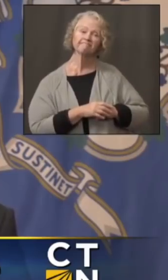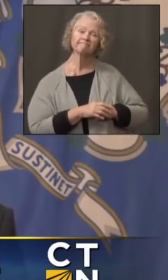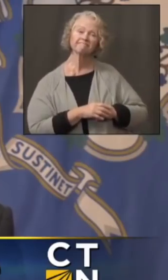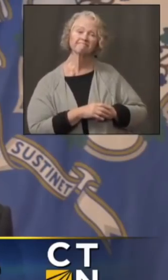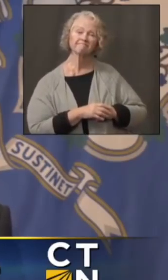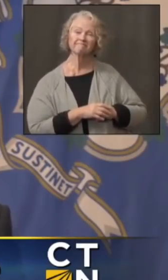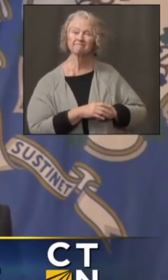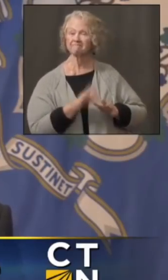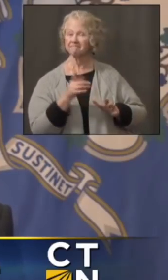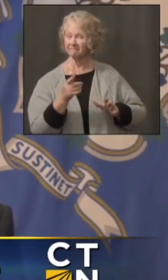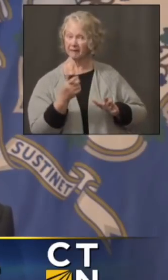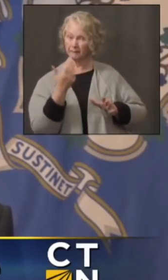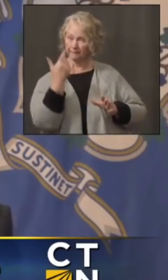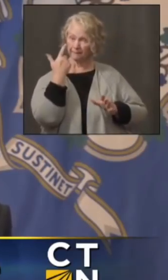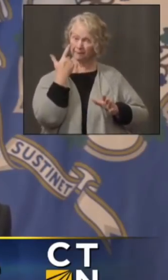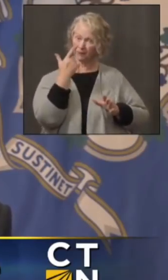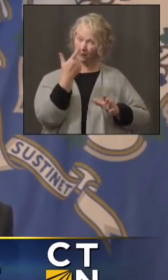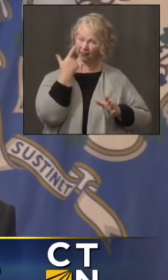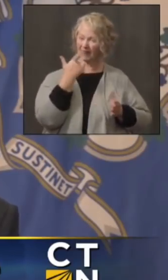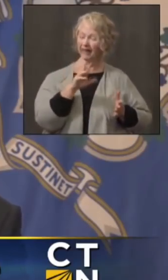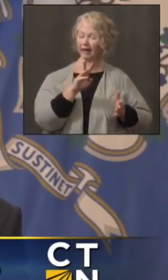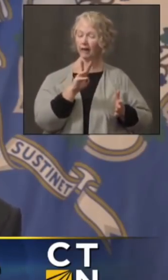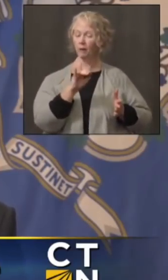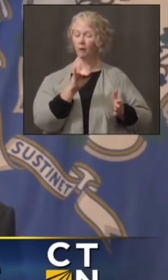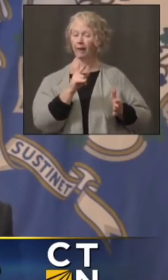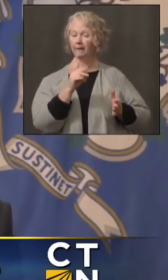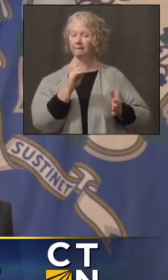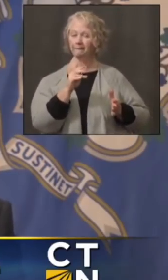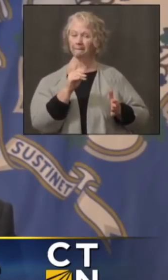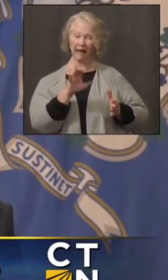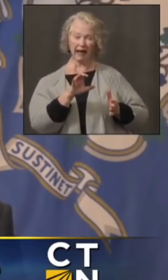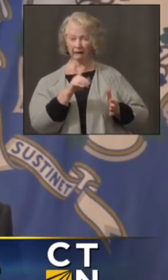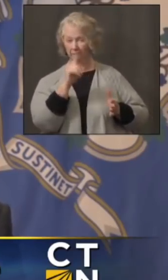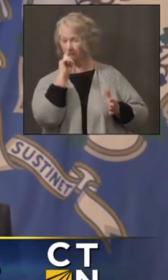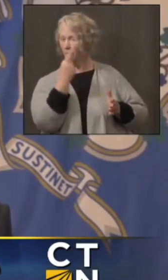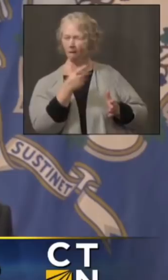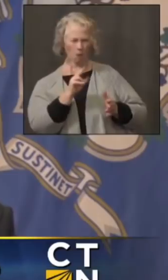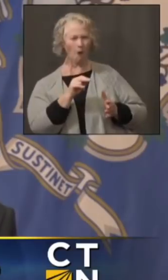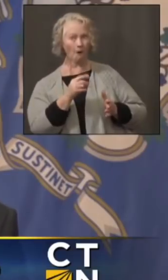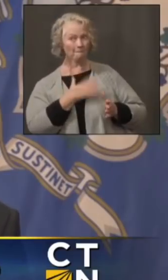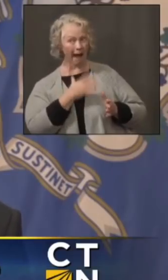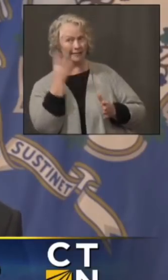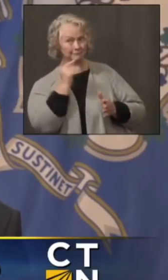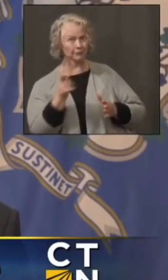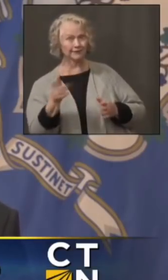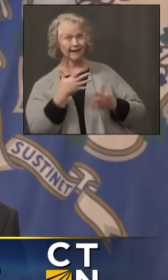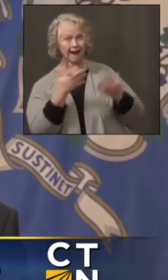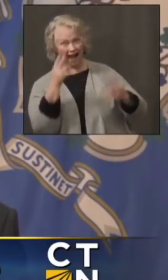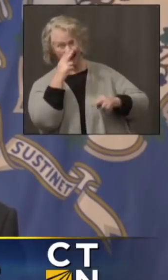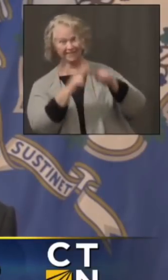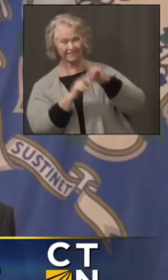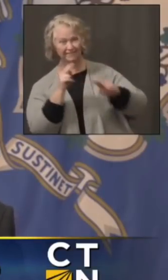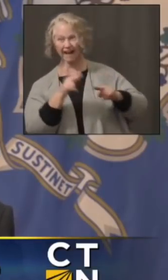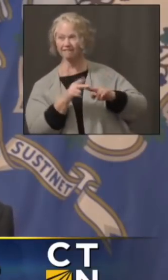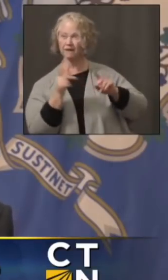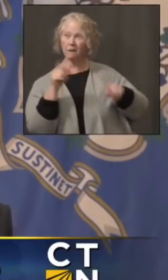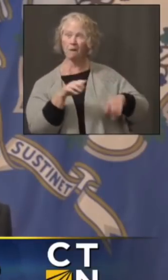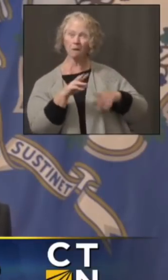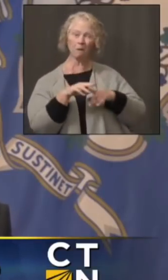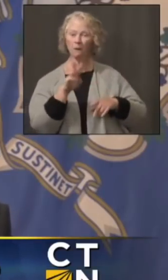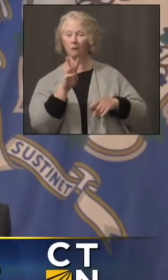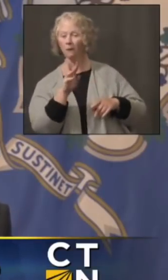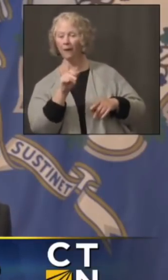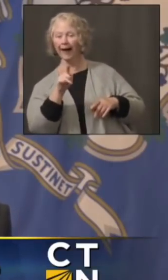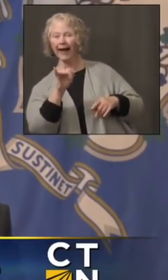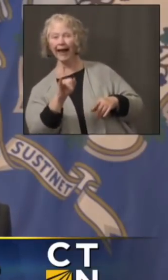it's because Willimantic's not a fun town. It's, in my experience, it's the funnest town in the state of Connecticut. If you ever been to Willie Brew, if you ever remember